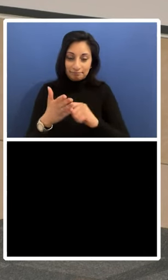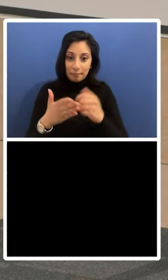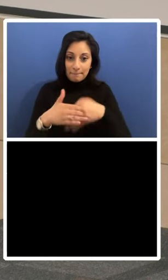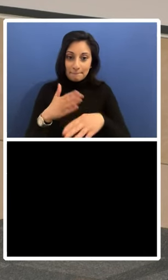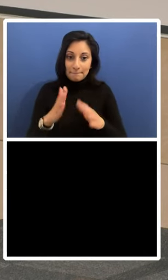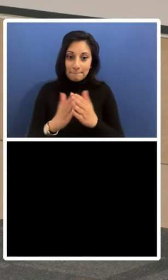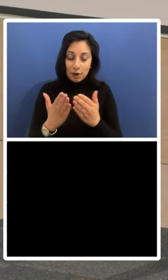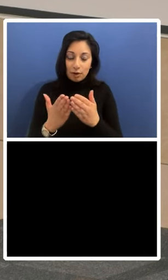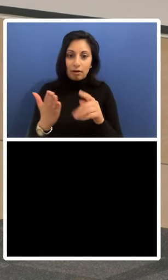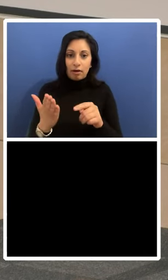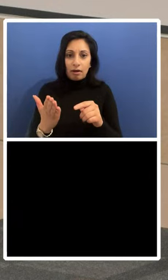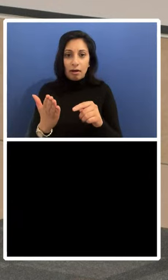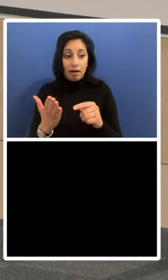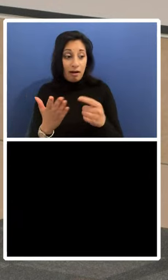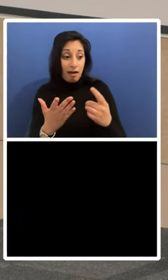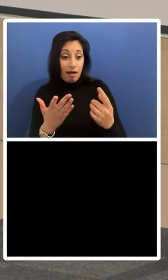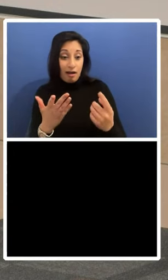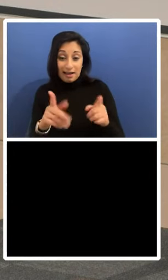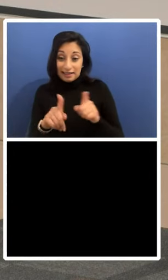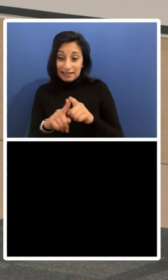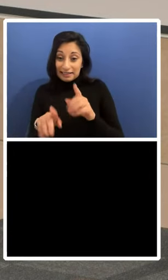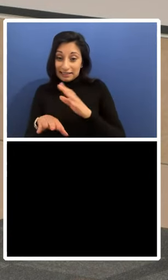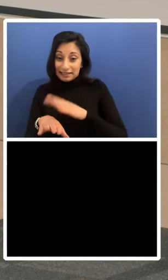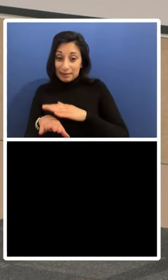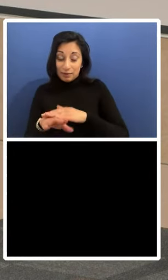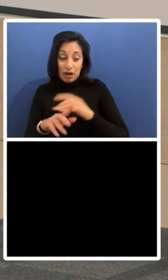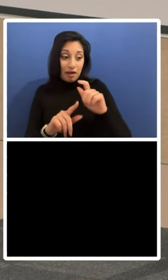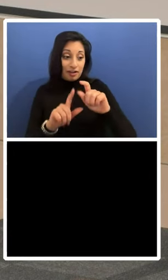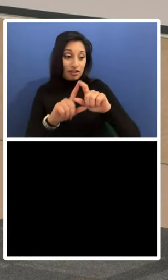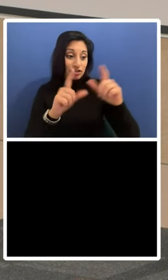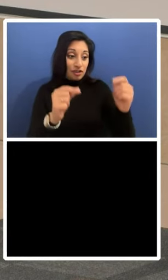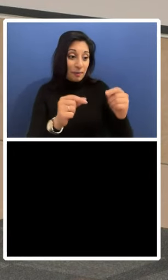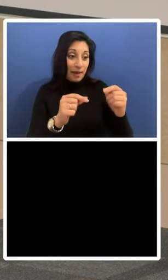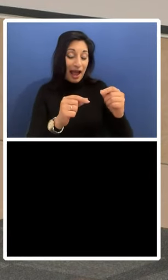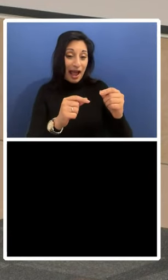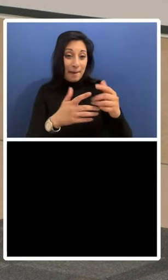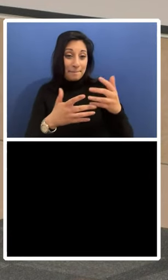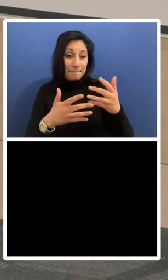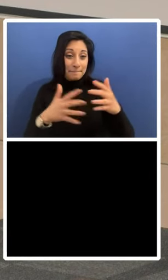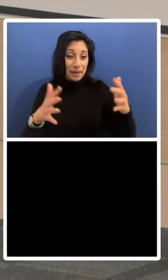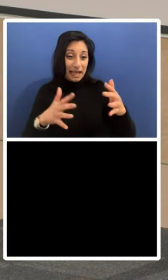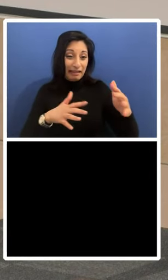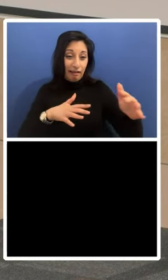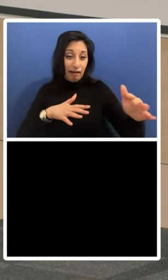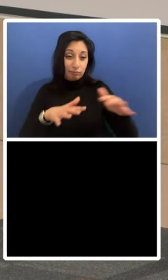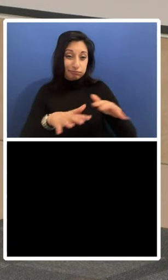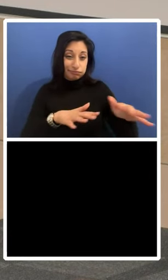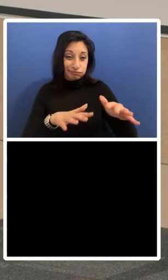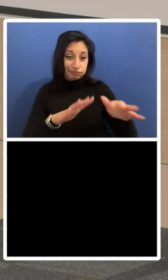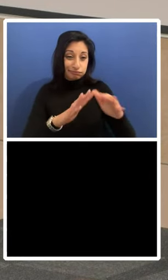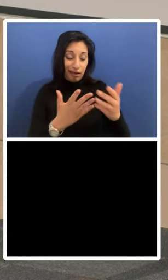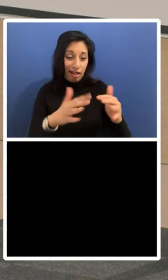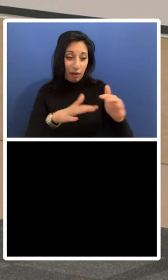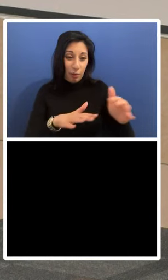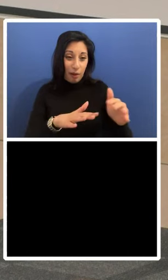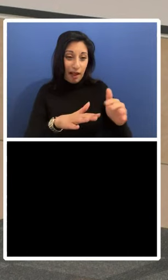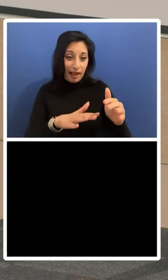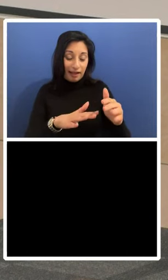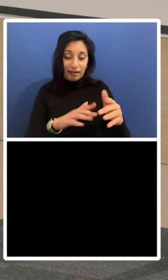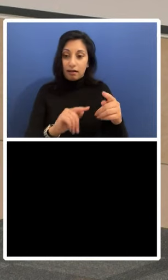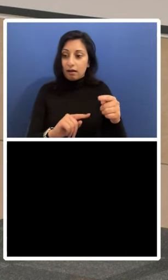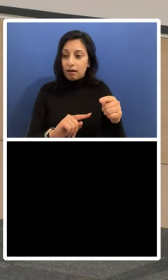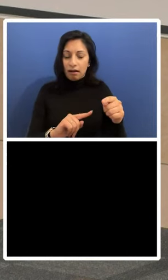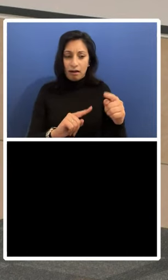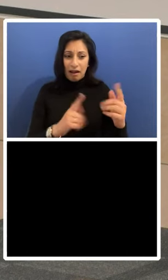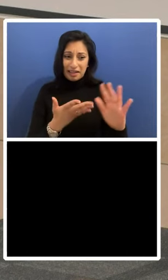a massive earthquake in Japan. And 20,000 people died in this earthquake in Japan. And I made $11 million in a week on the back